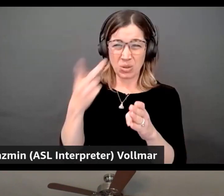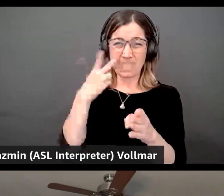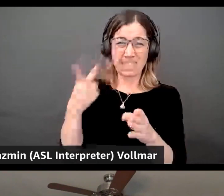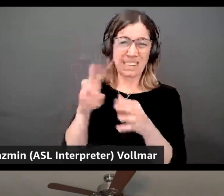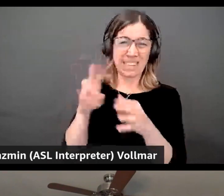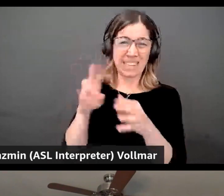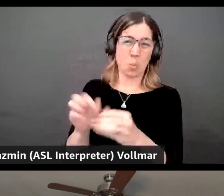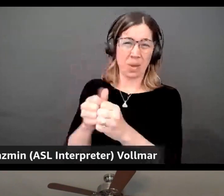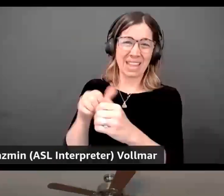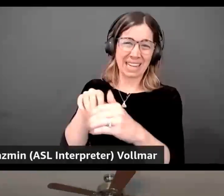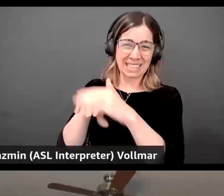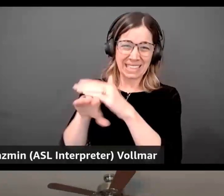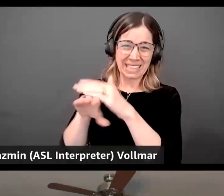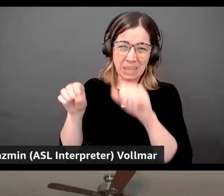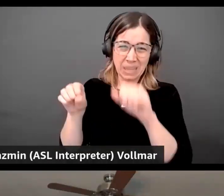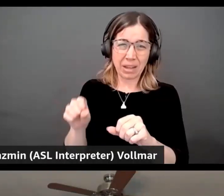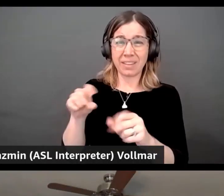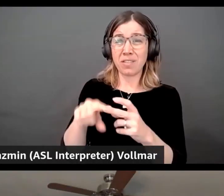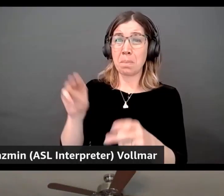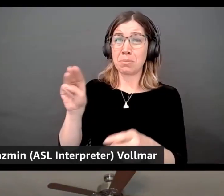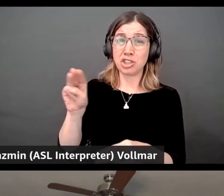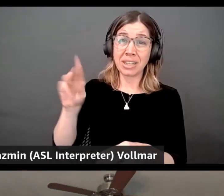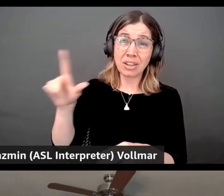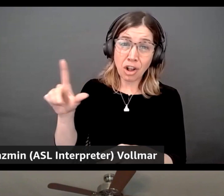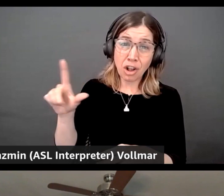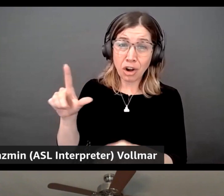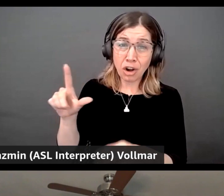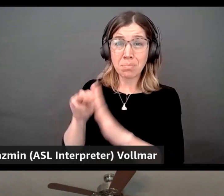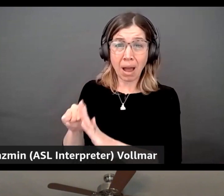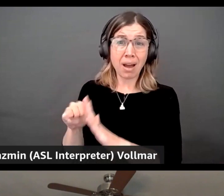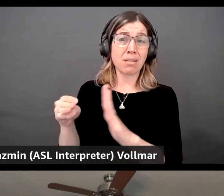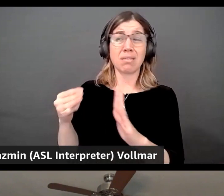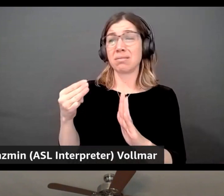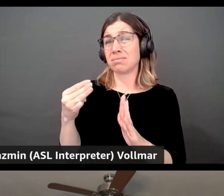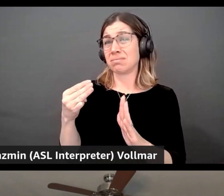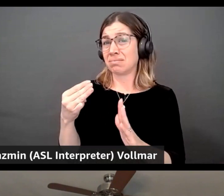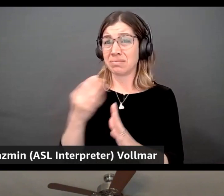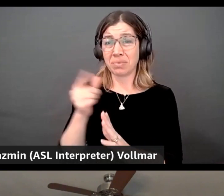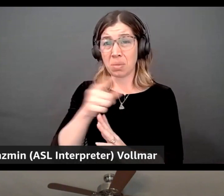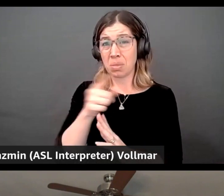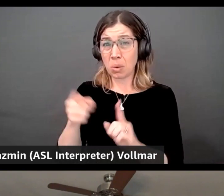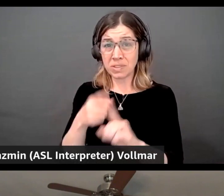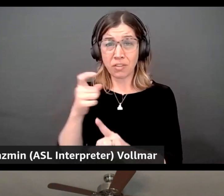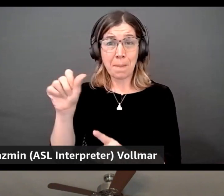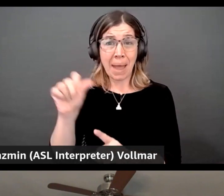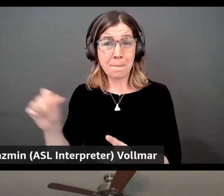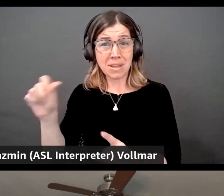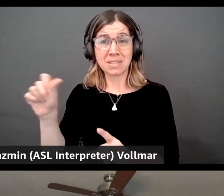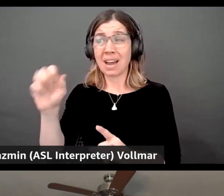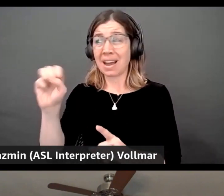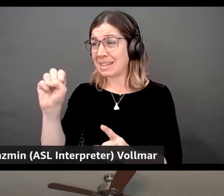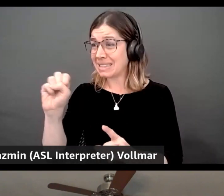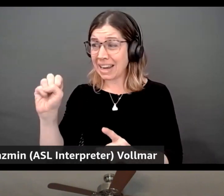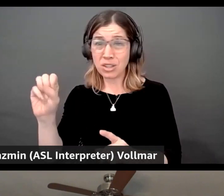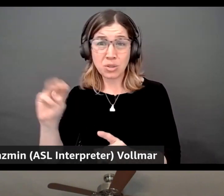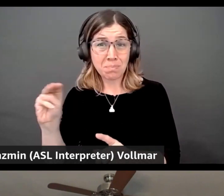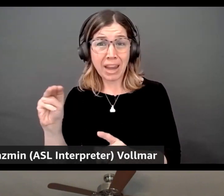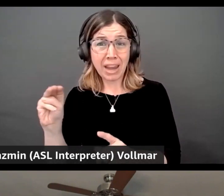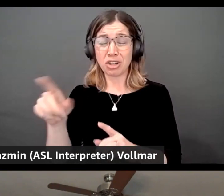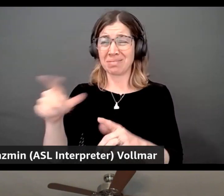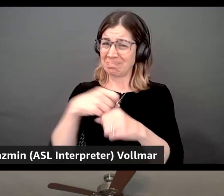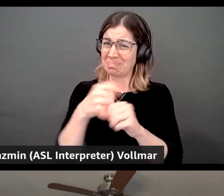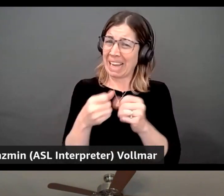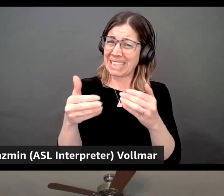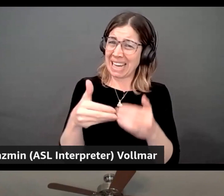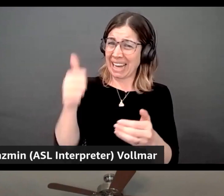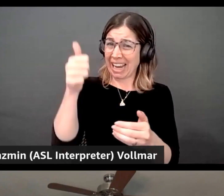of machine learning models, even those from Amazon SageMaker, it makes it much easier to take that